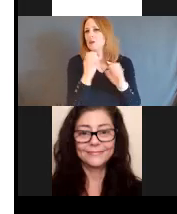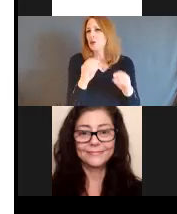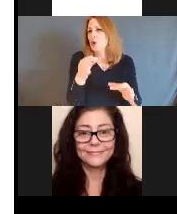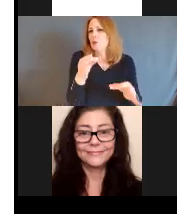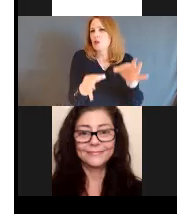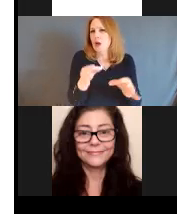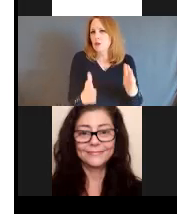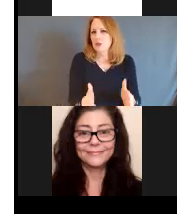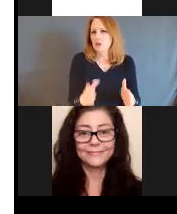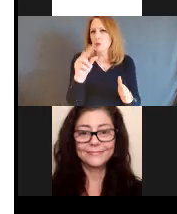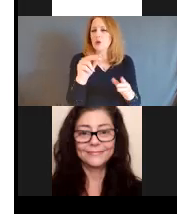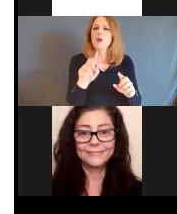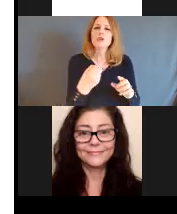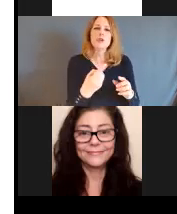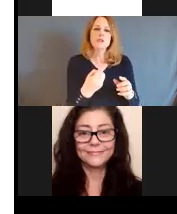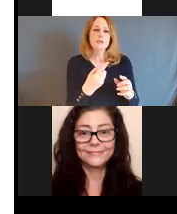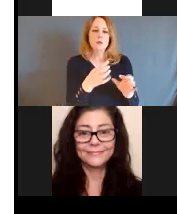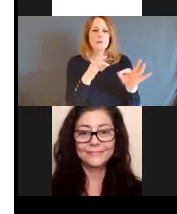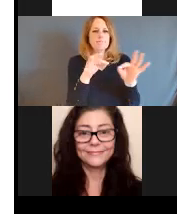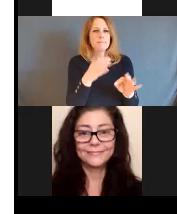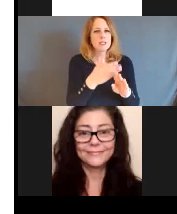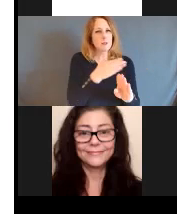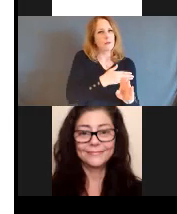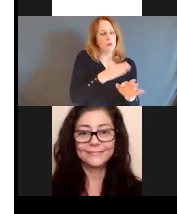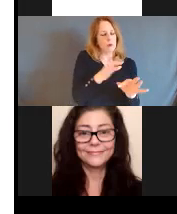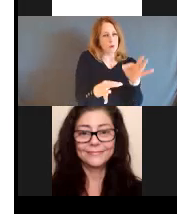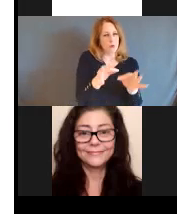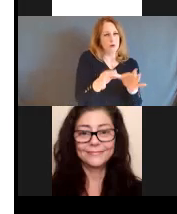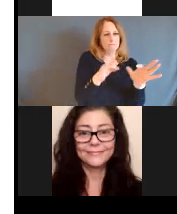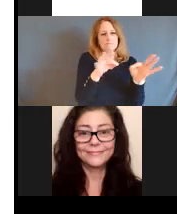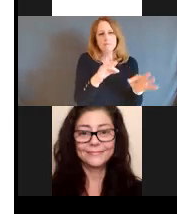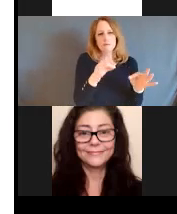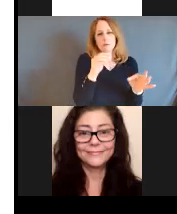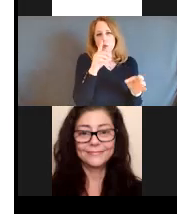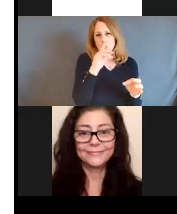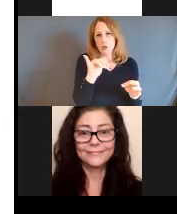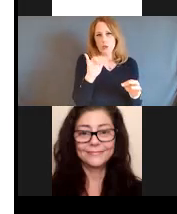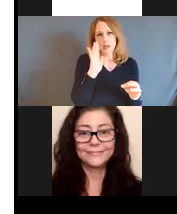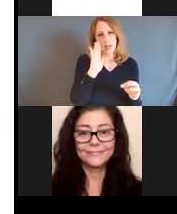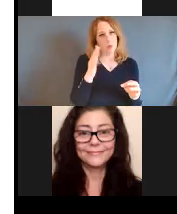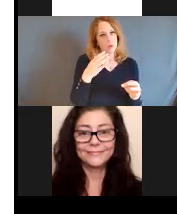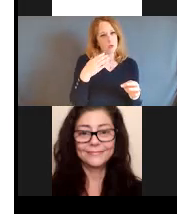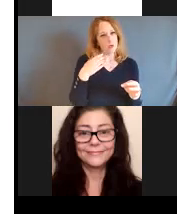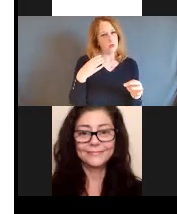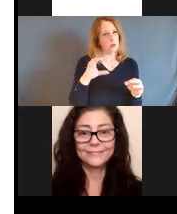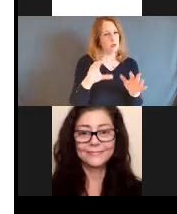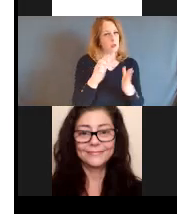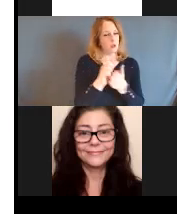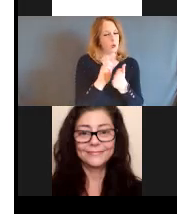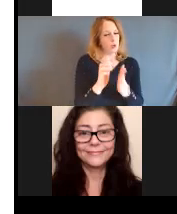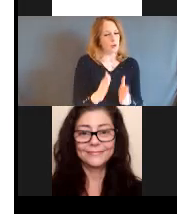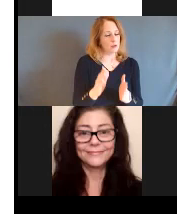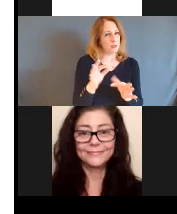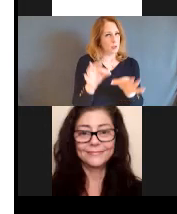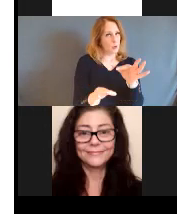you talking to them about what that proceeding will be like. And I would defer to lawyers or the lawyer in the courtroom for what to